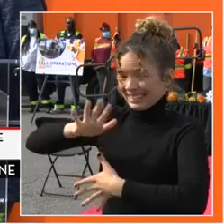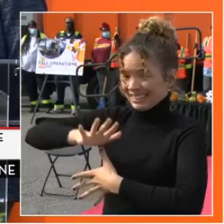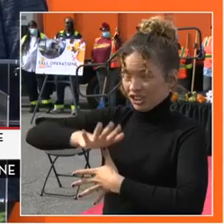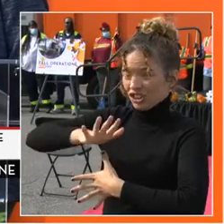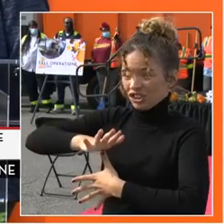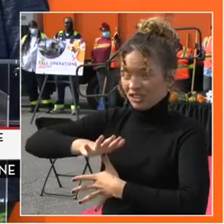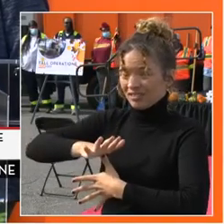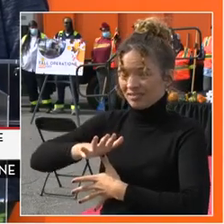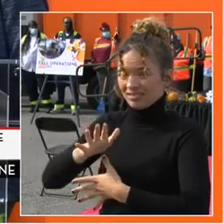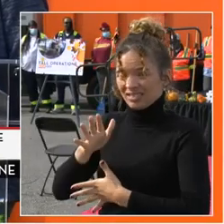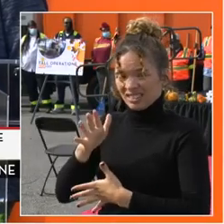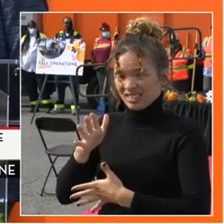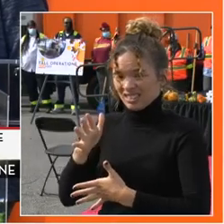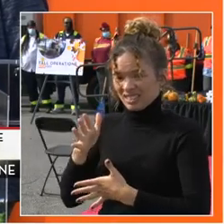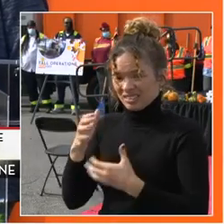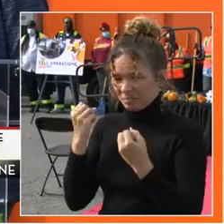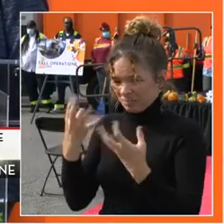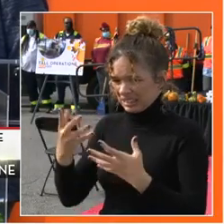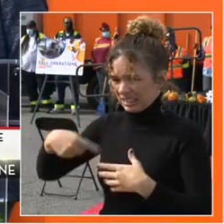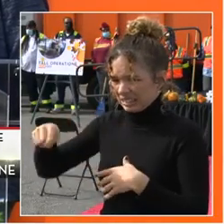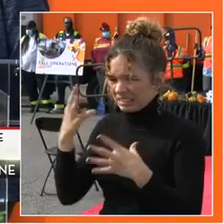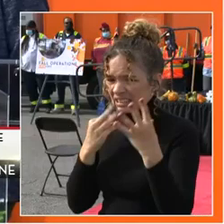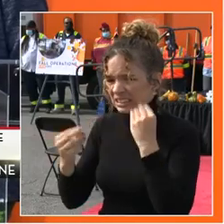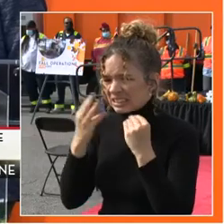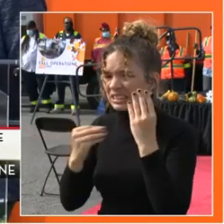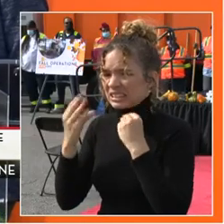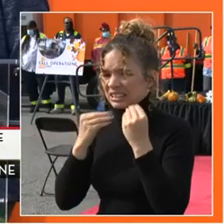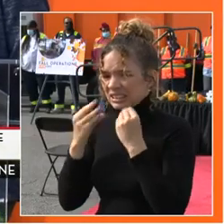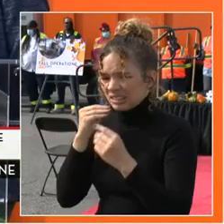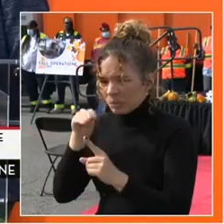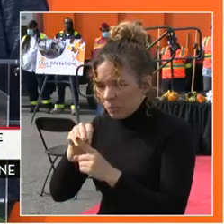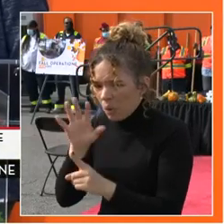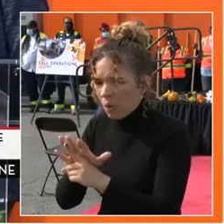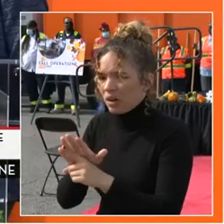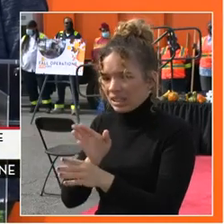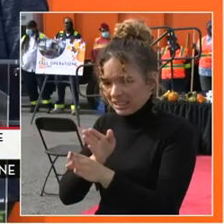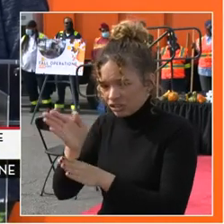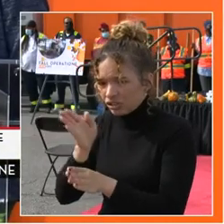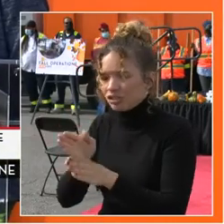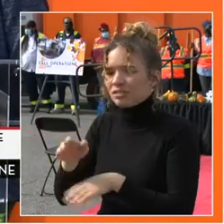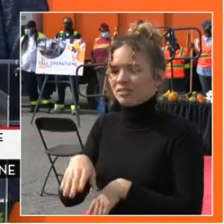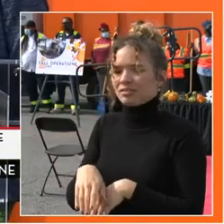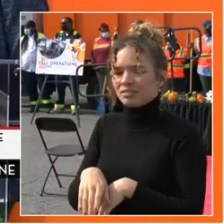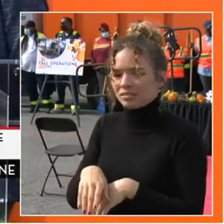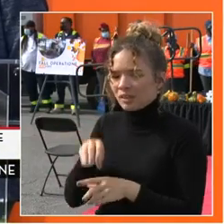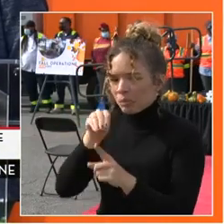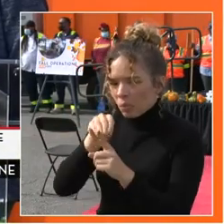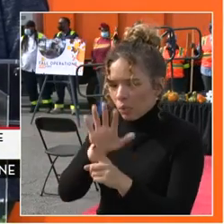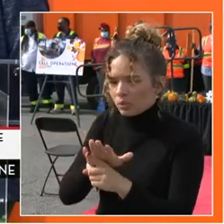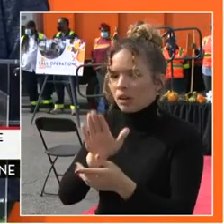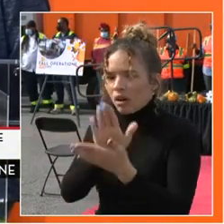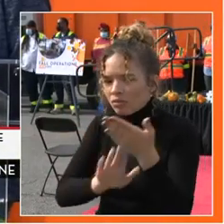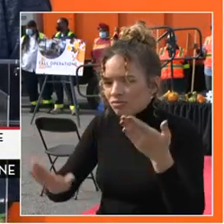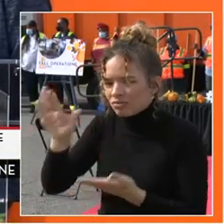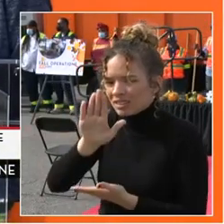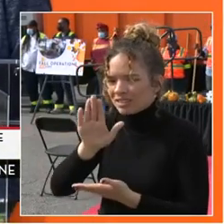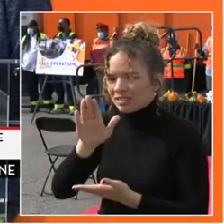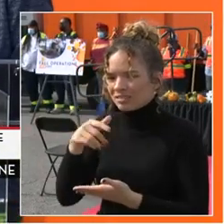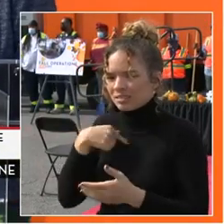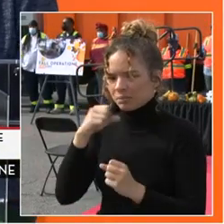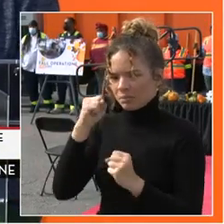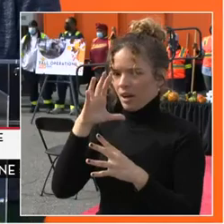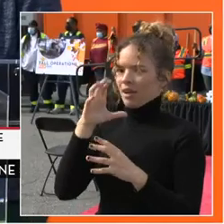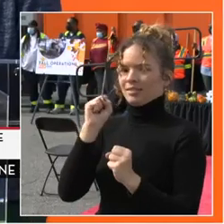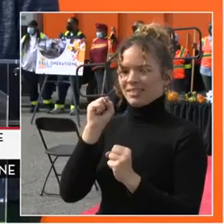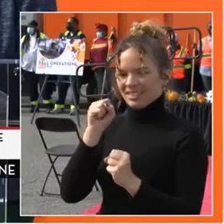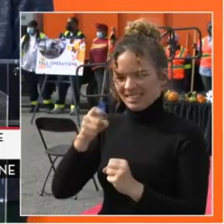been exposed to careers. And we are doubling down on what we learned about our 12th graders so that you're still getting